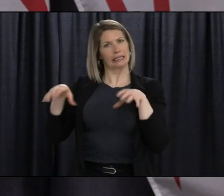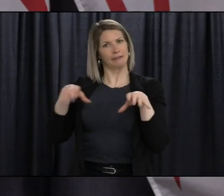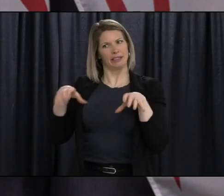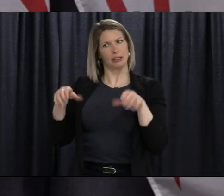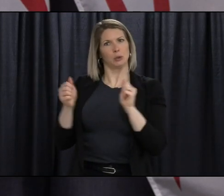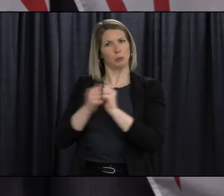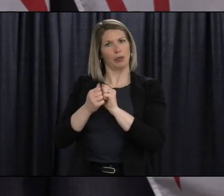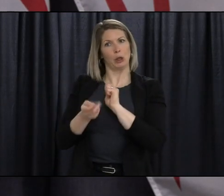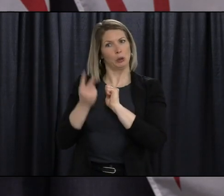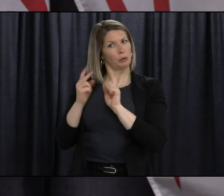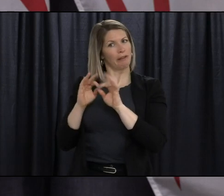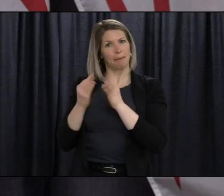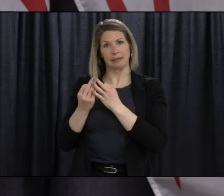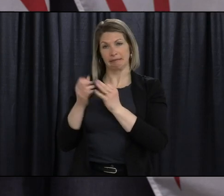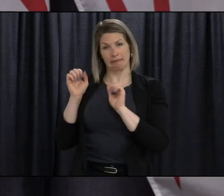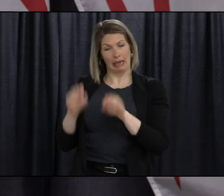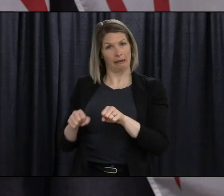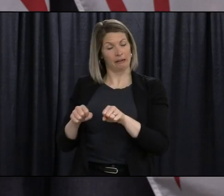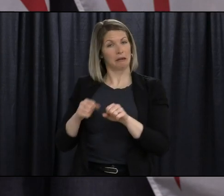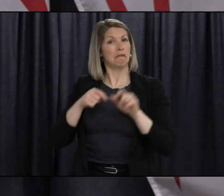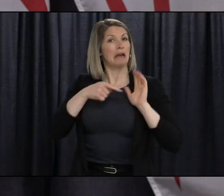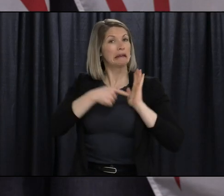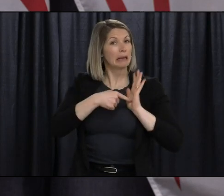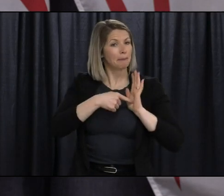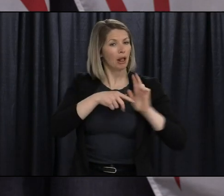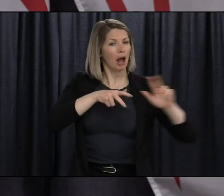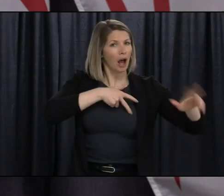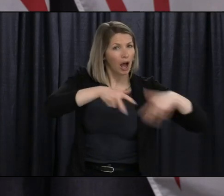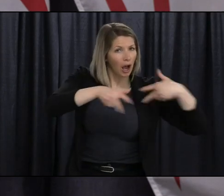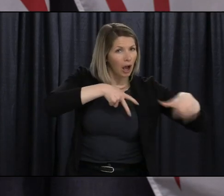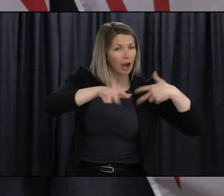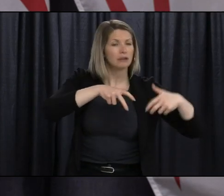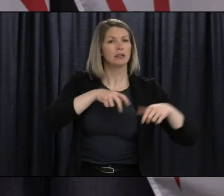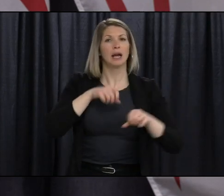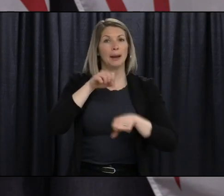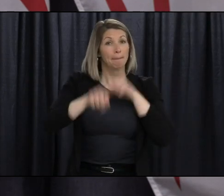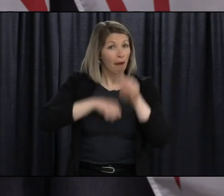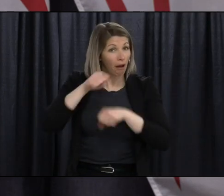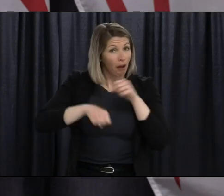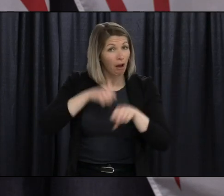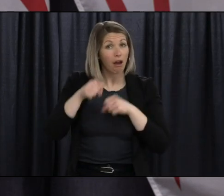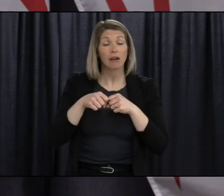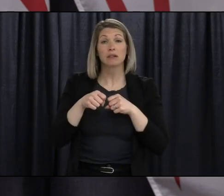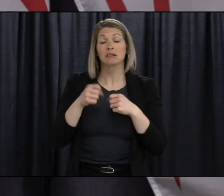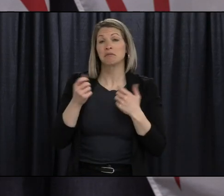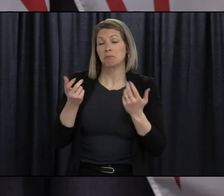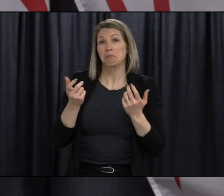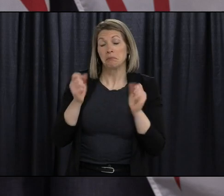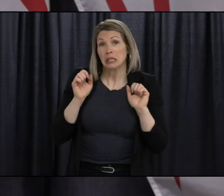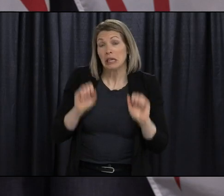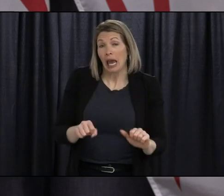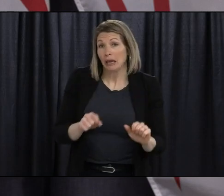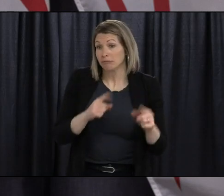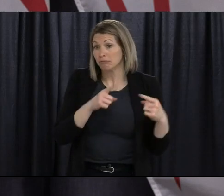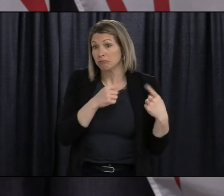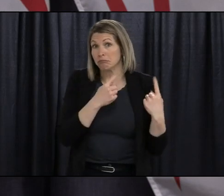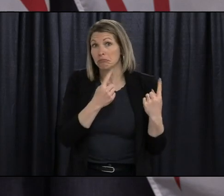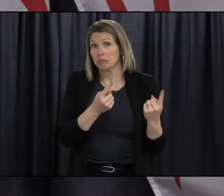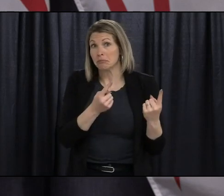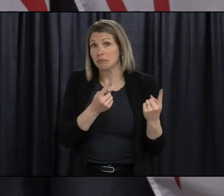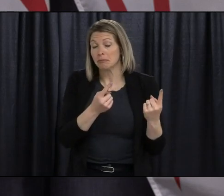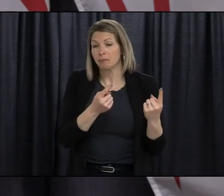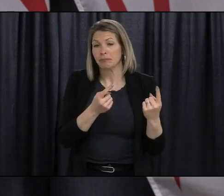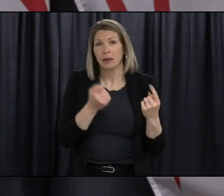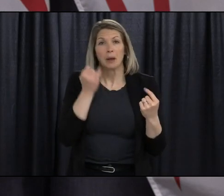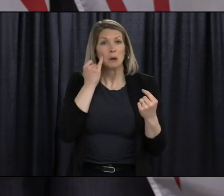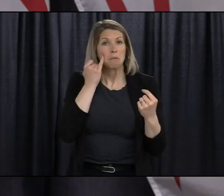So hiking or getting out for a bike ride or something along those lines. If within your bubble